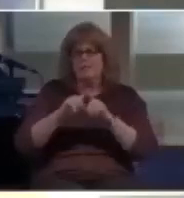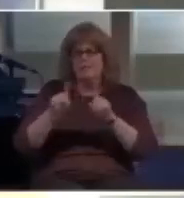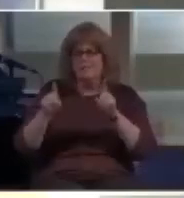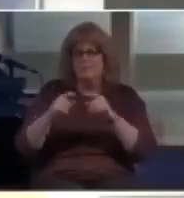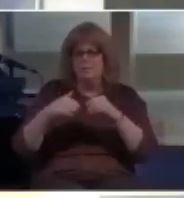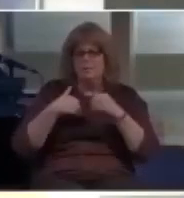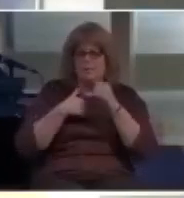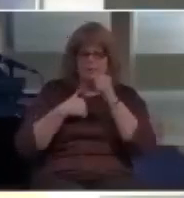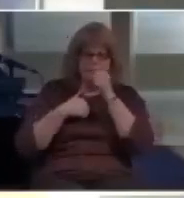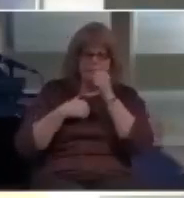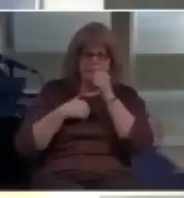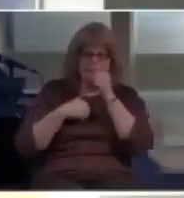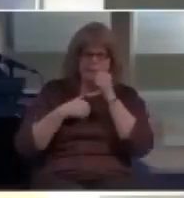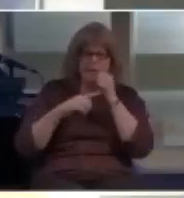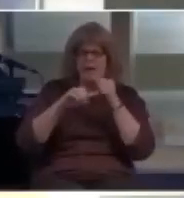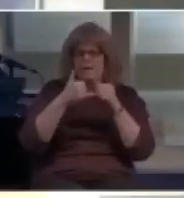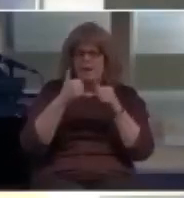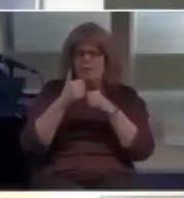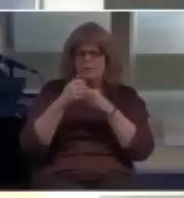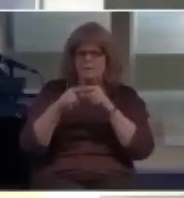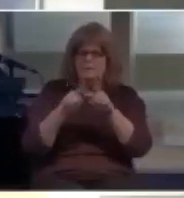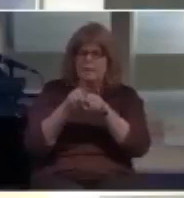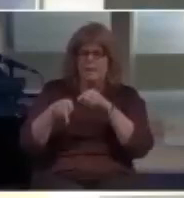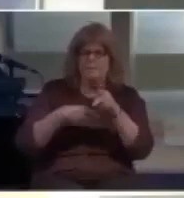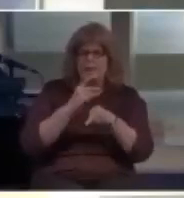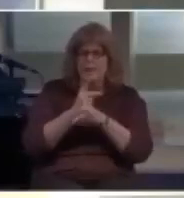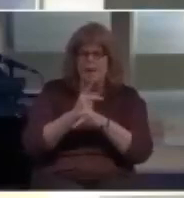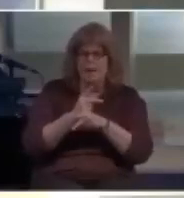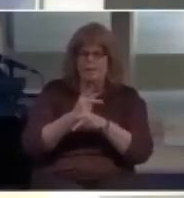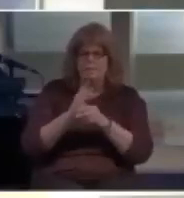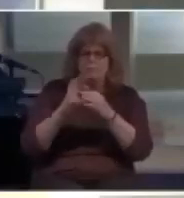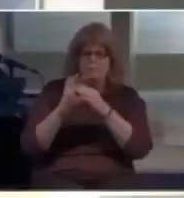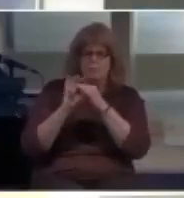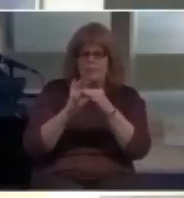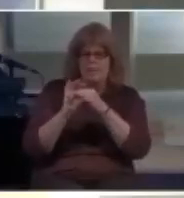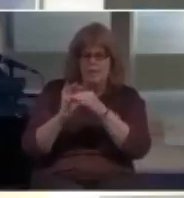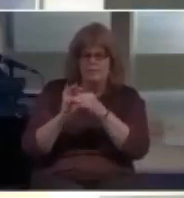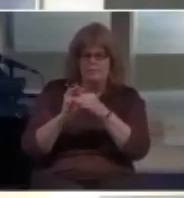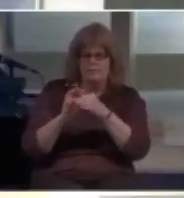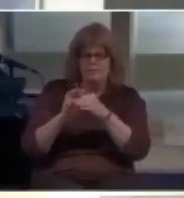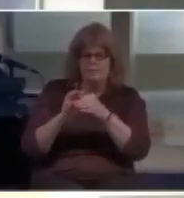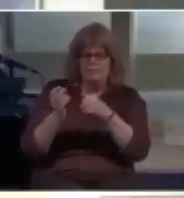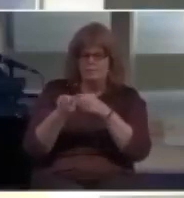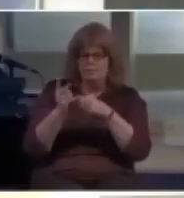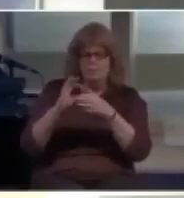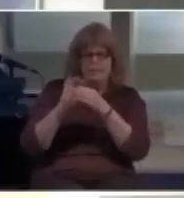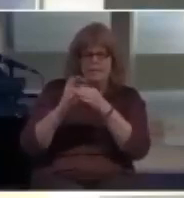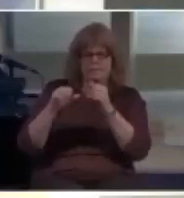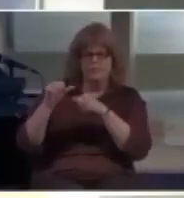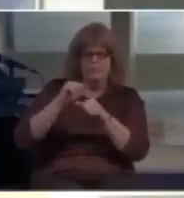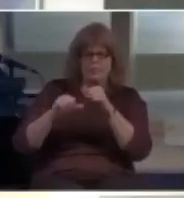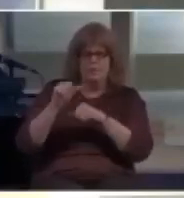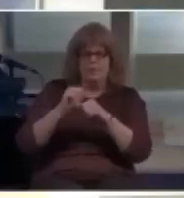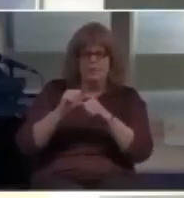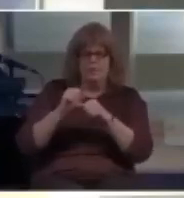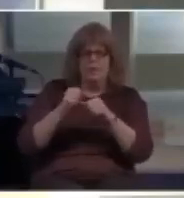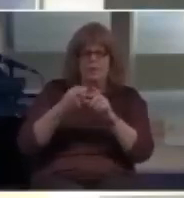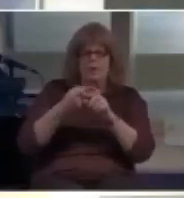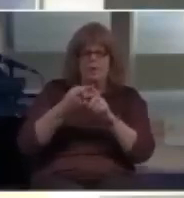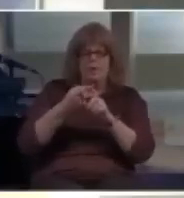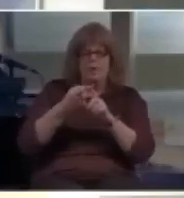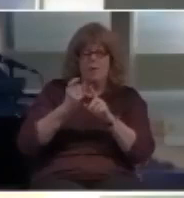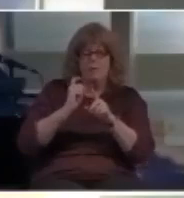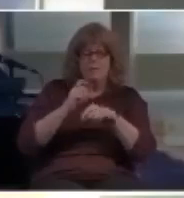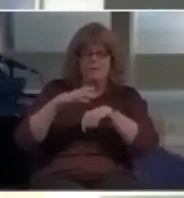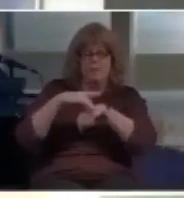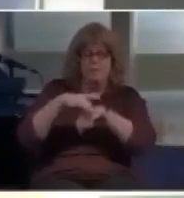actually means another of the same kind. And so they're related to each other. And he says that it's coming up out of